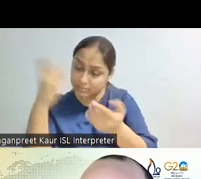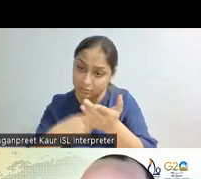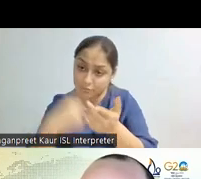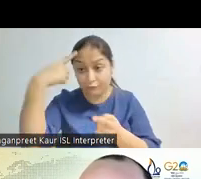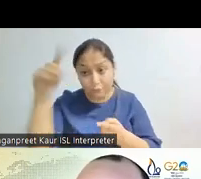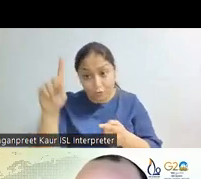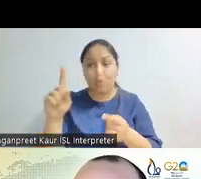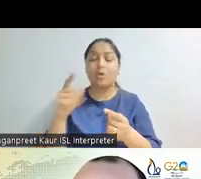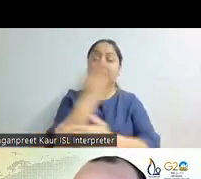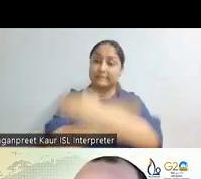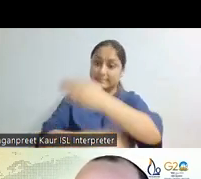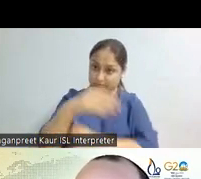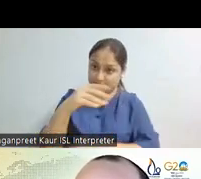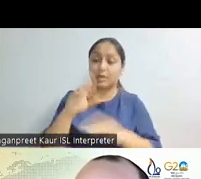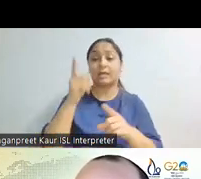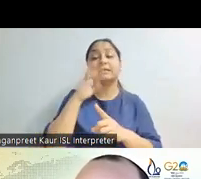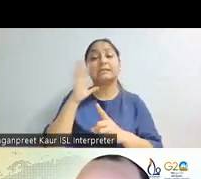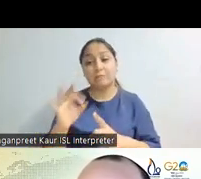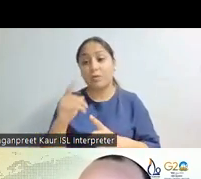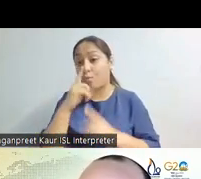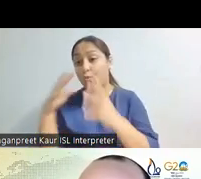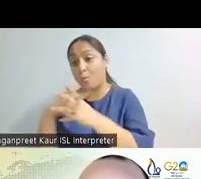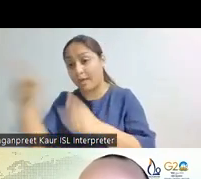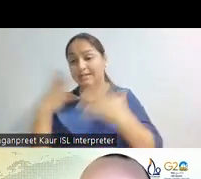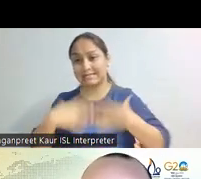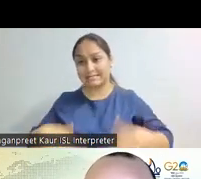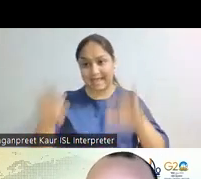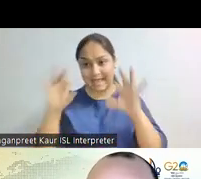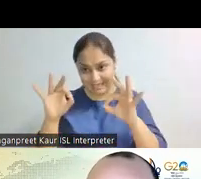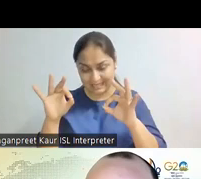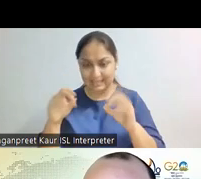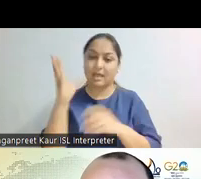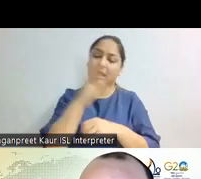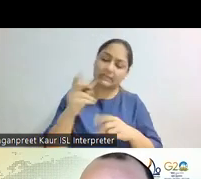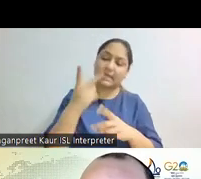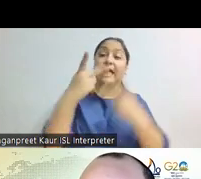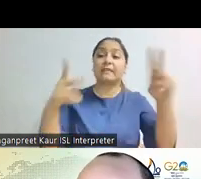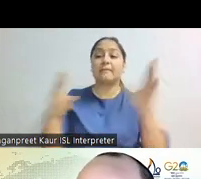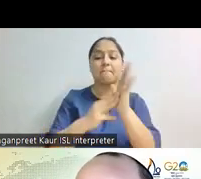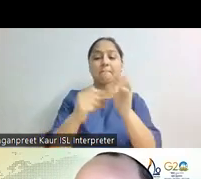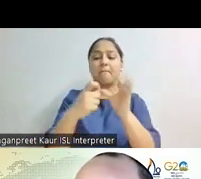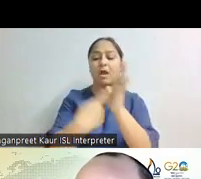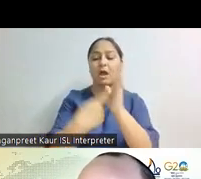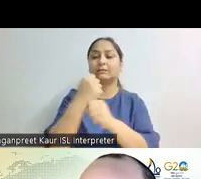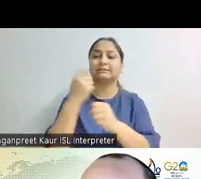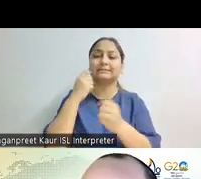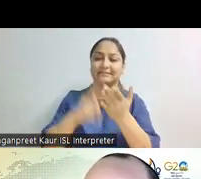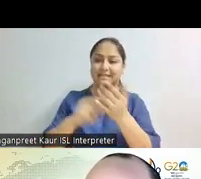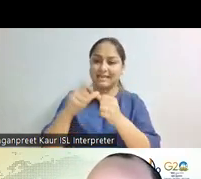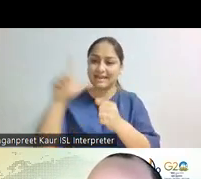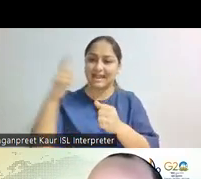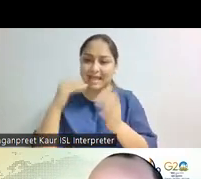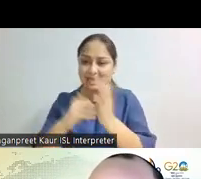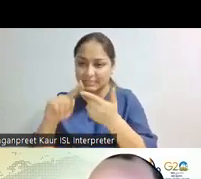be more comfortable for women's specific health and to encourage participation from other marginalized groups. Within the thematic area